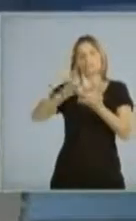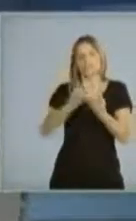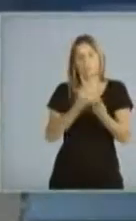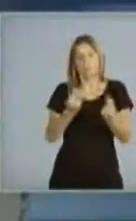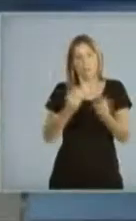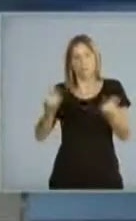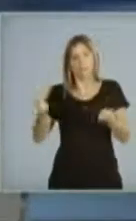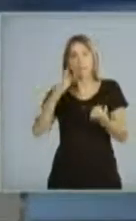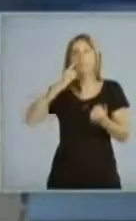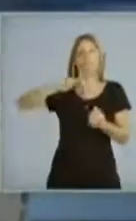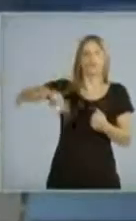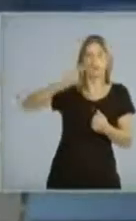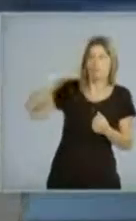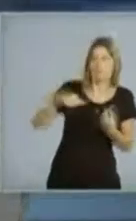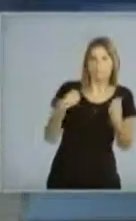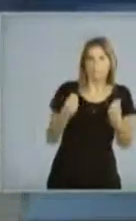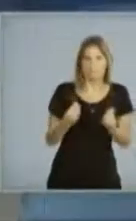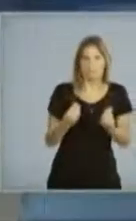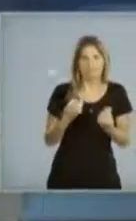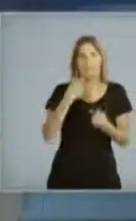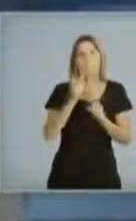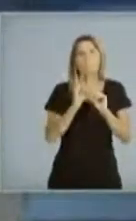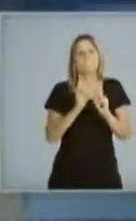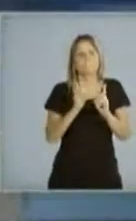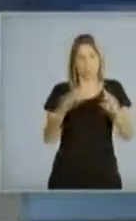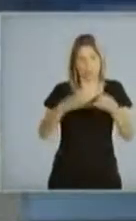will document testimonies on crimes against humanity.